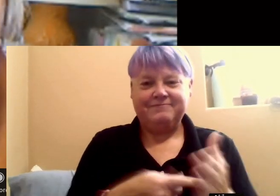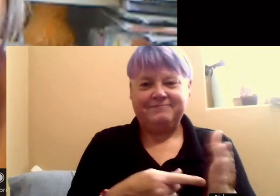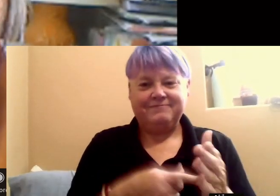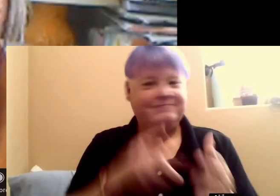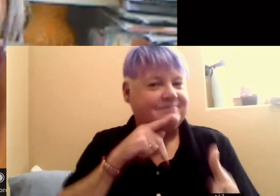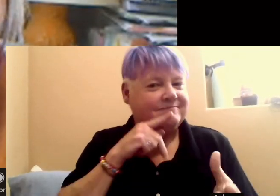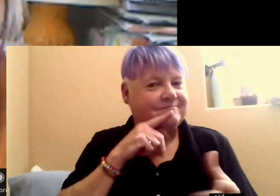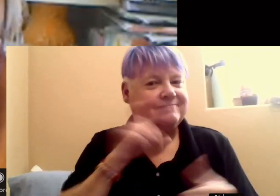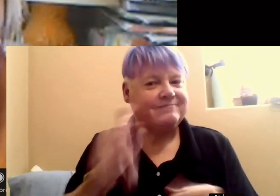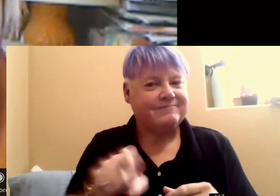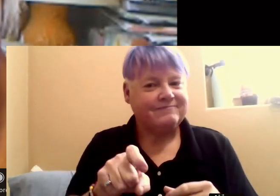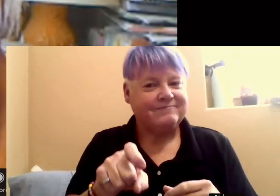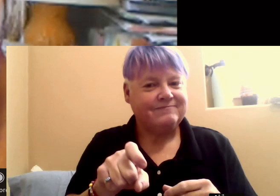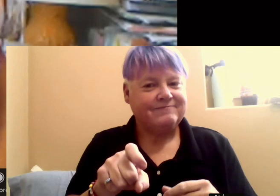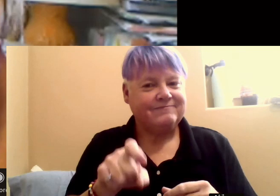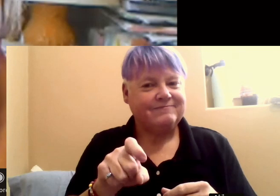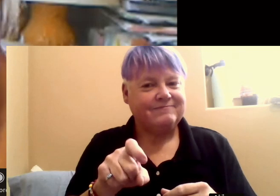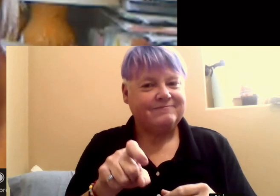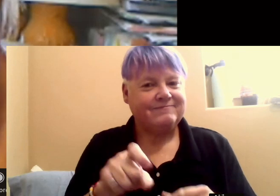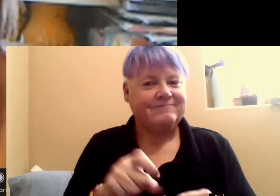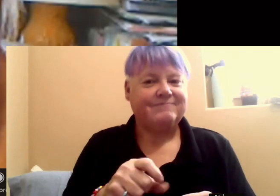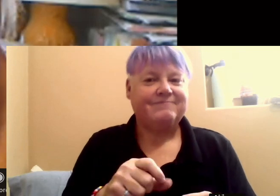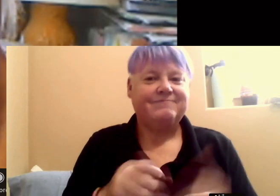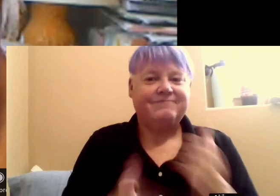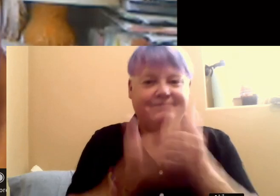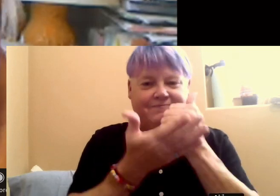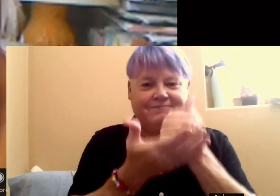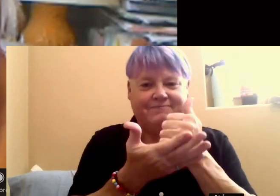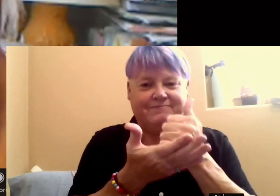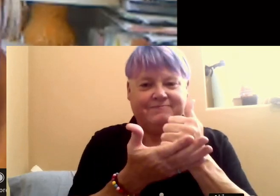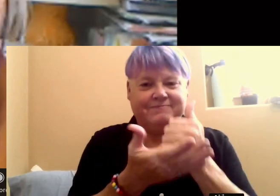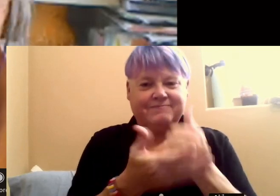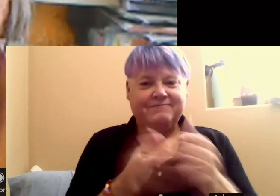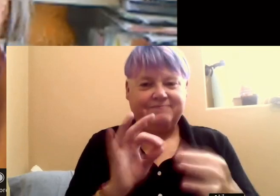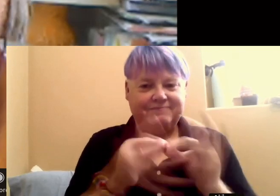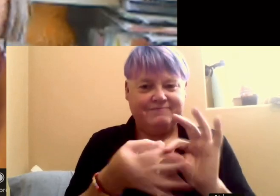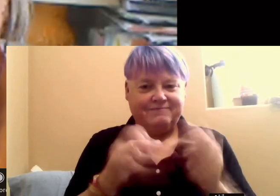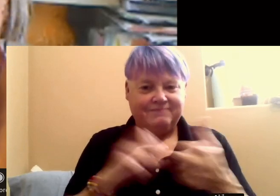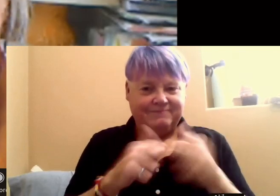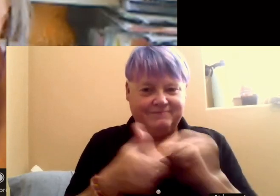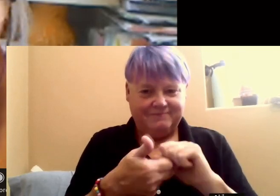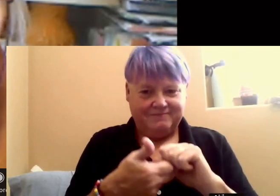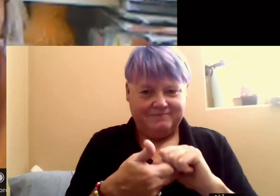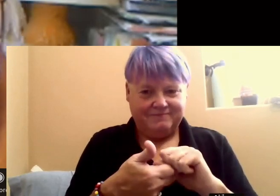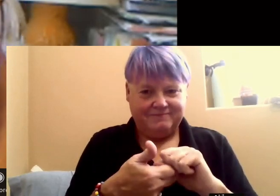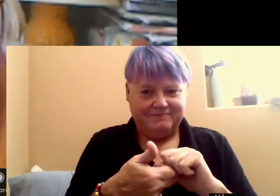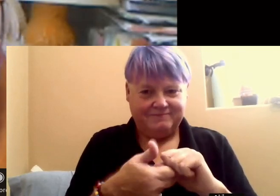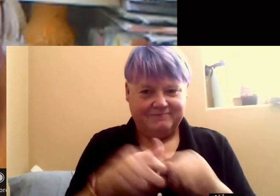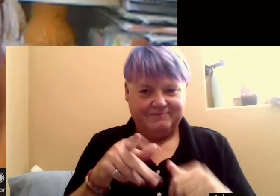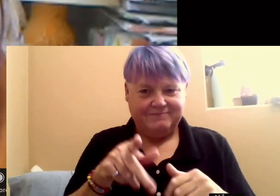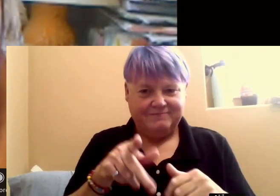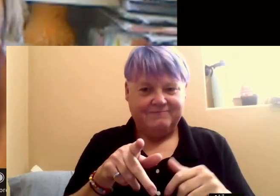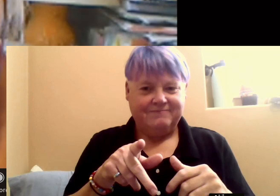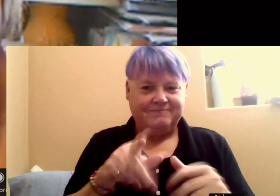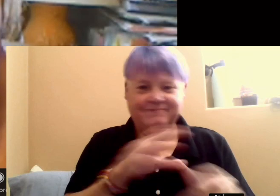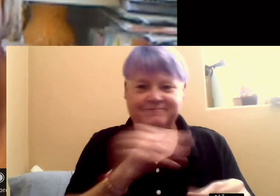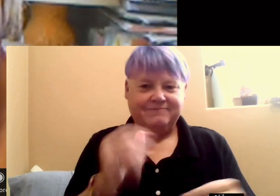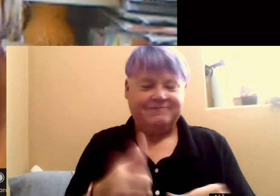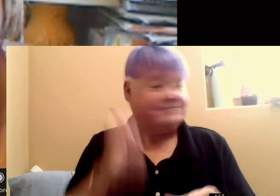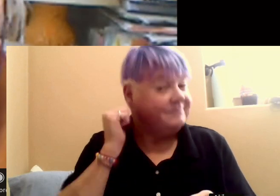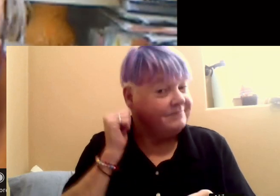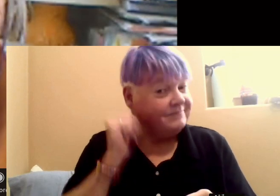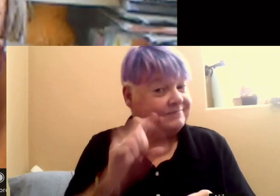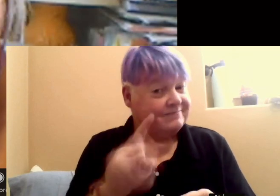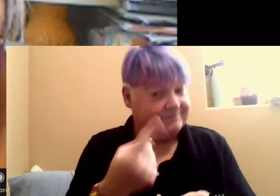asks our nameless protagonist for help solving a problem, and the protagonist initially refuses.